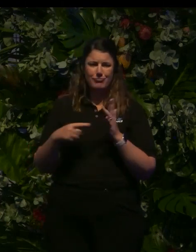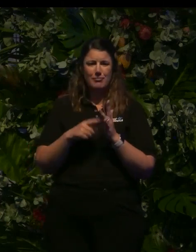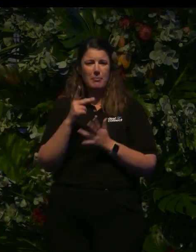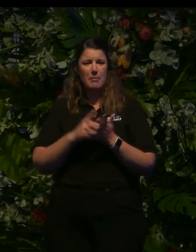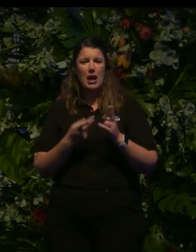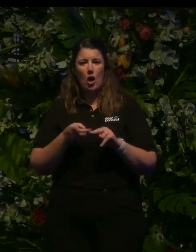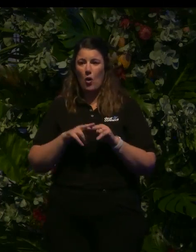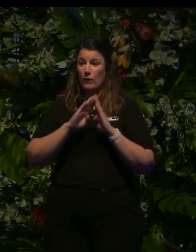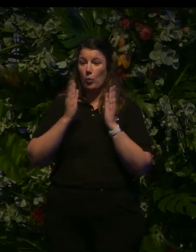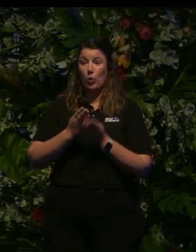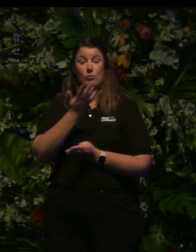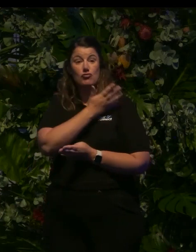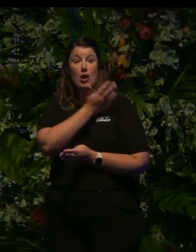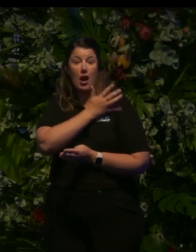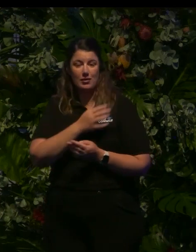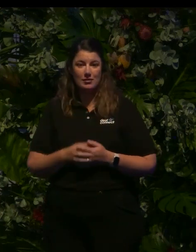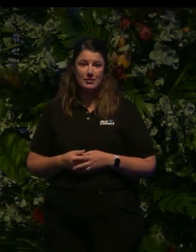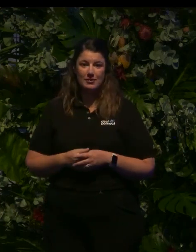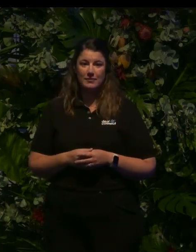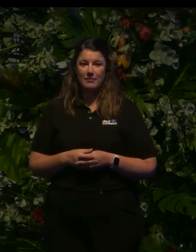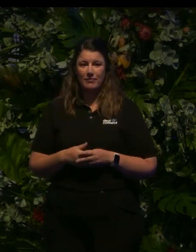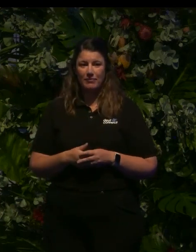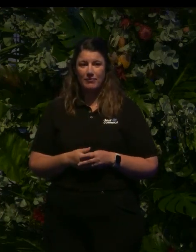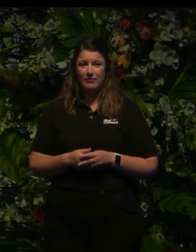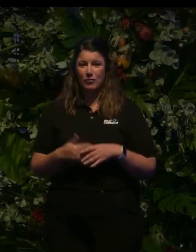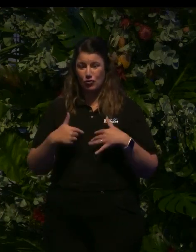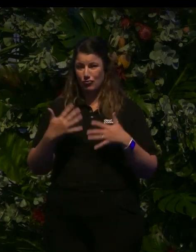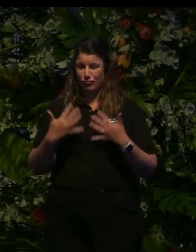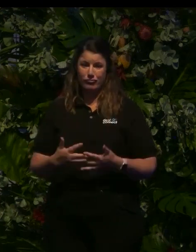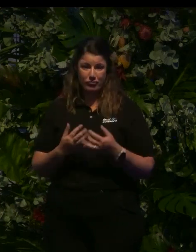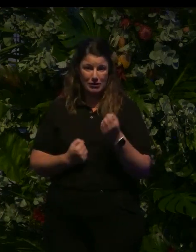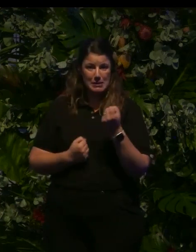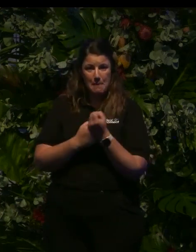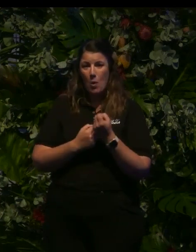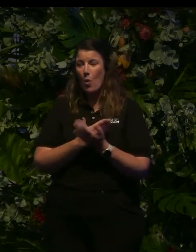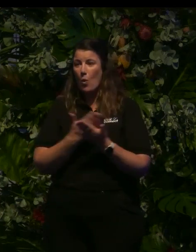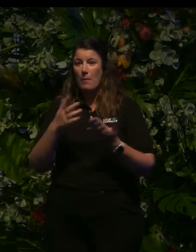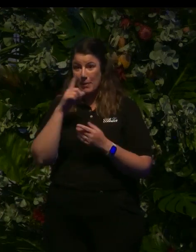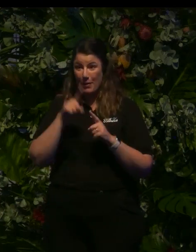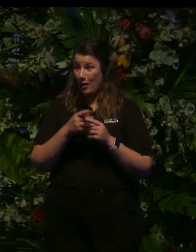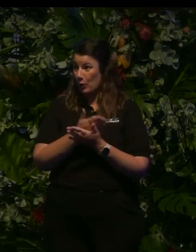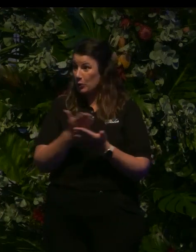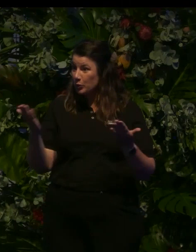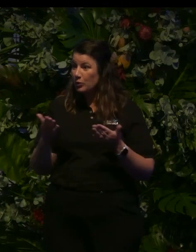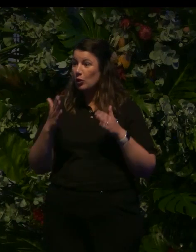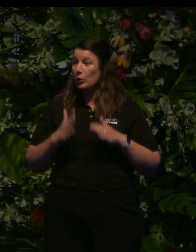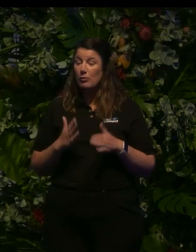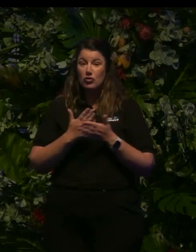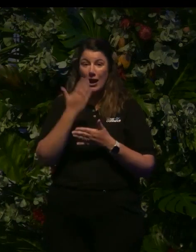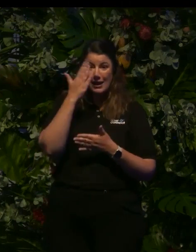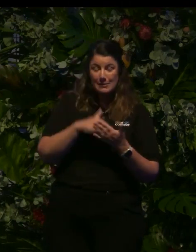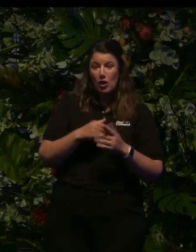important part of World Pride, and we are very supportive because it does bring together people like yourself and human rights